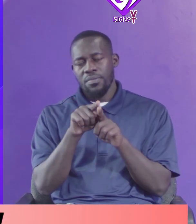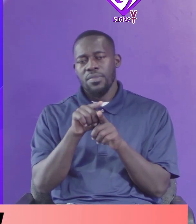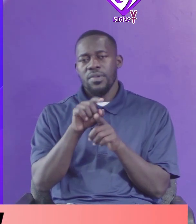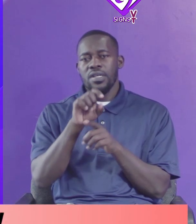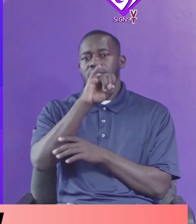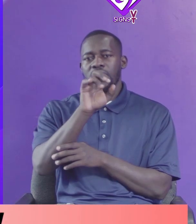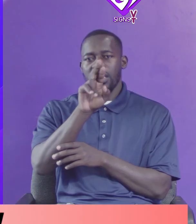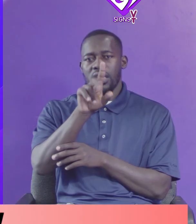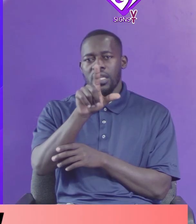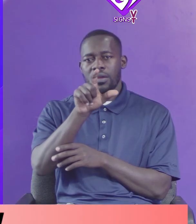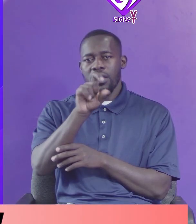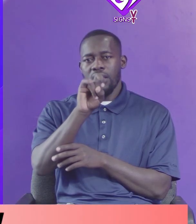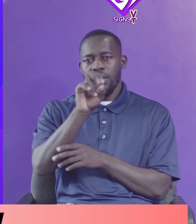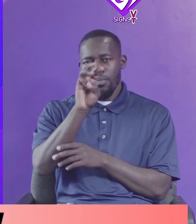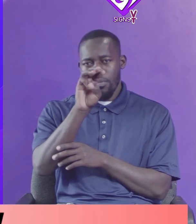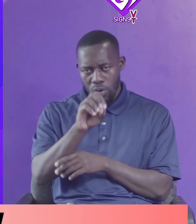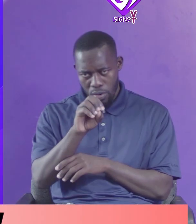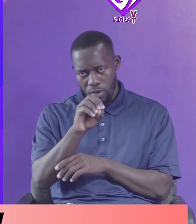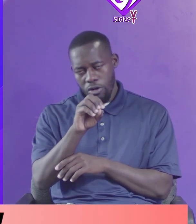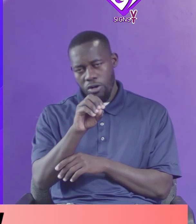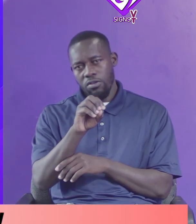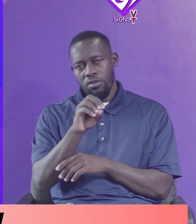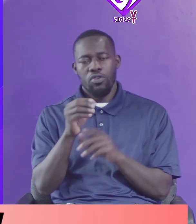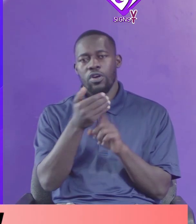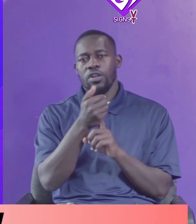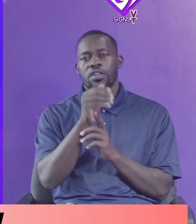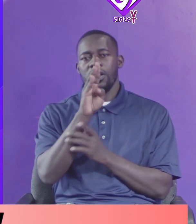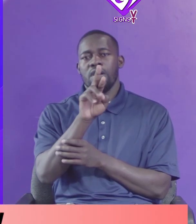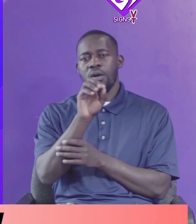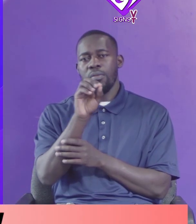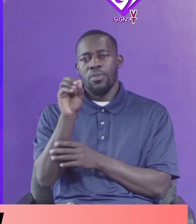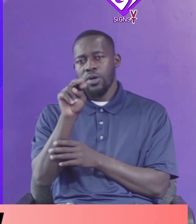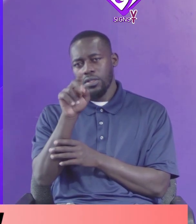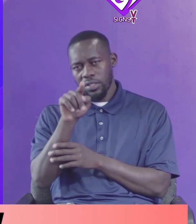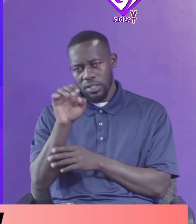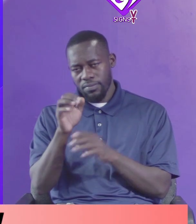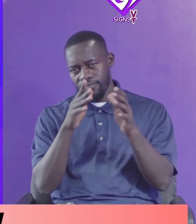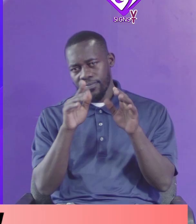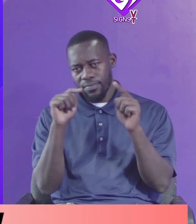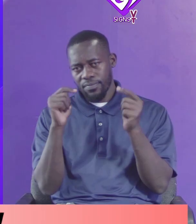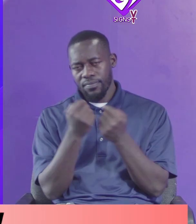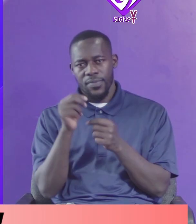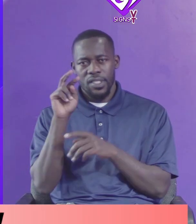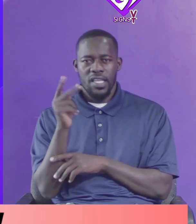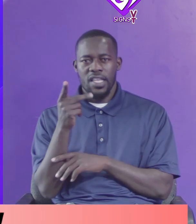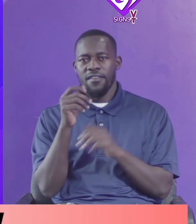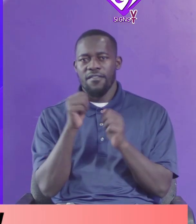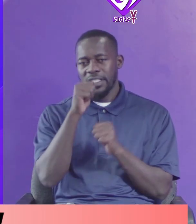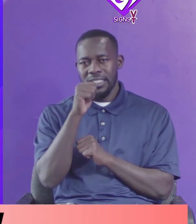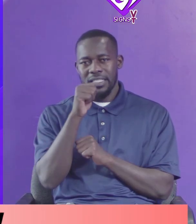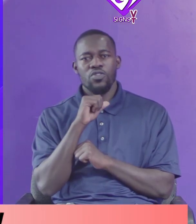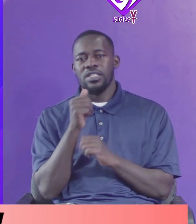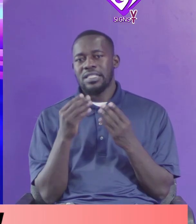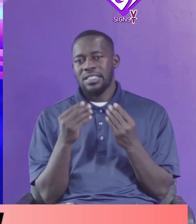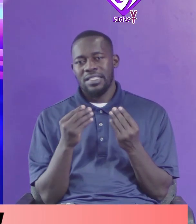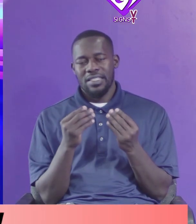settling at the 5,000 meters race for women with a bronze medal. Once again, congratulations for Team Kenya. 15 medals, si rahisi. Ama namna gani, Brian? Yeah,